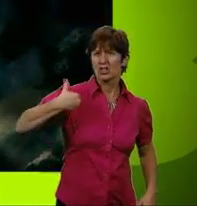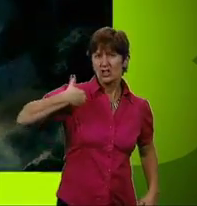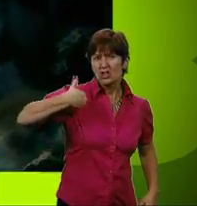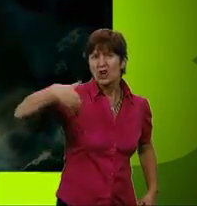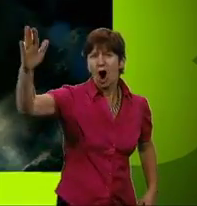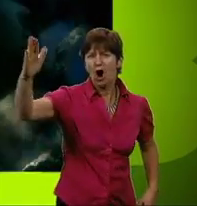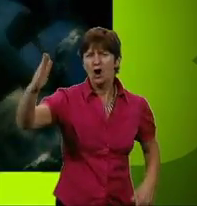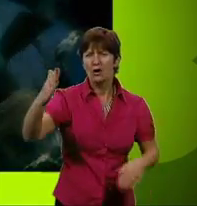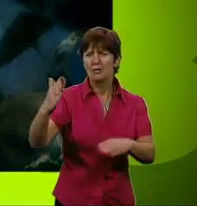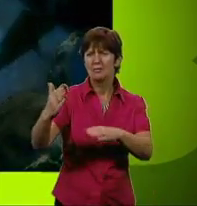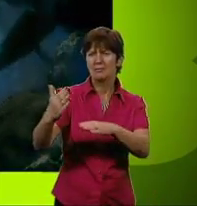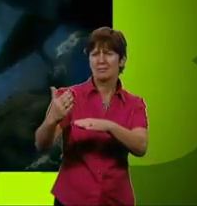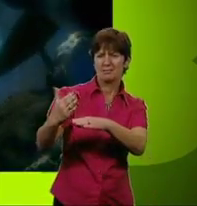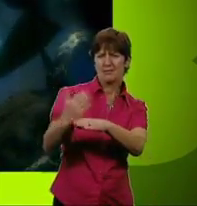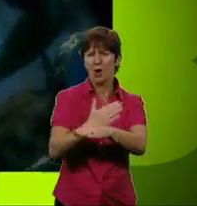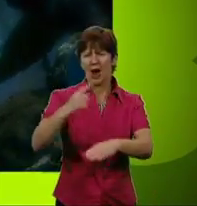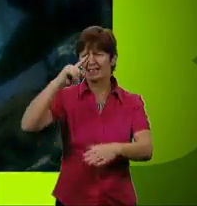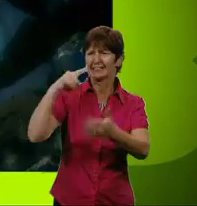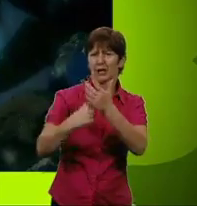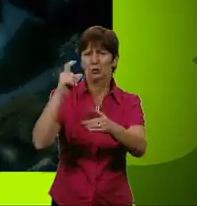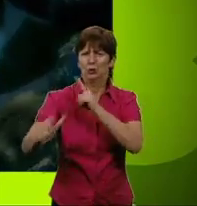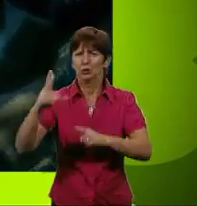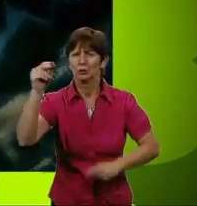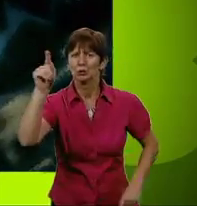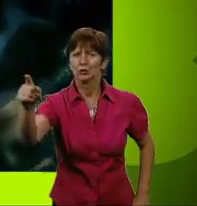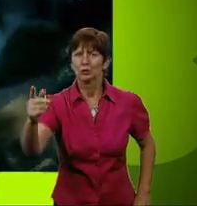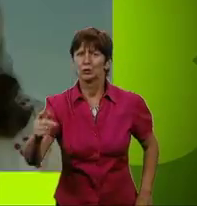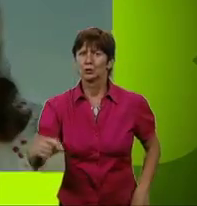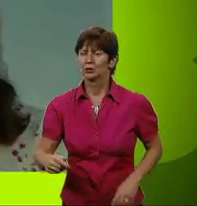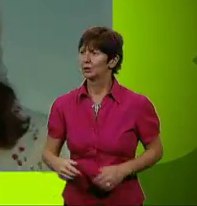Go, while I decide your fate.